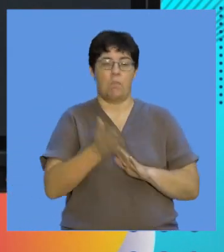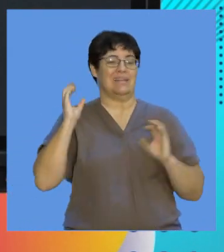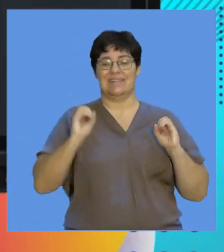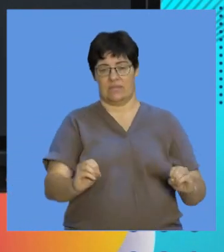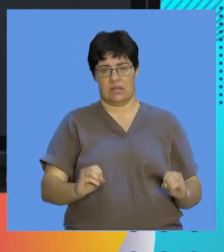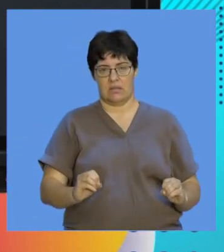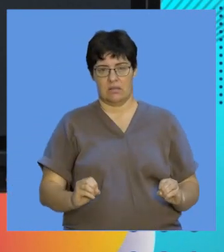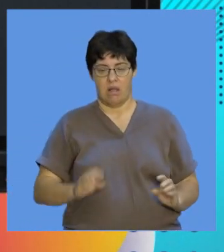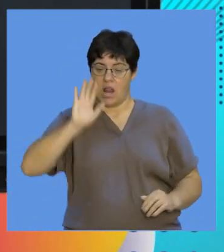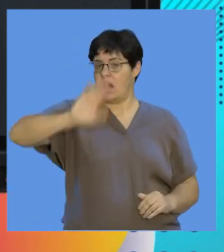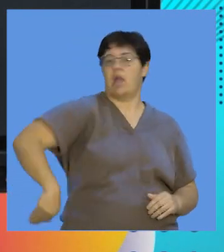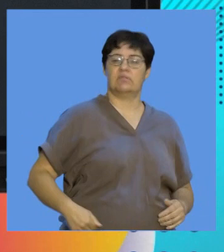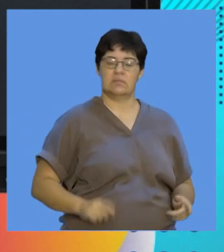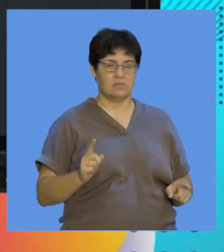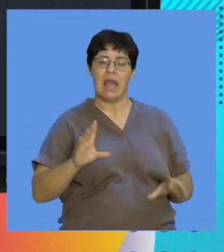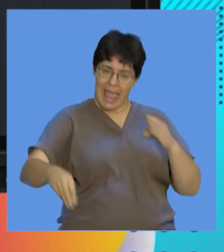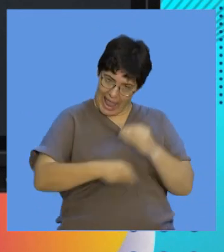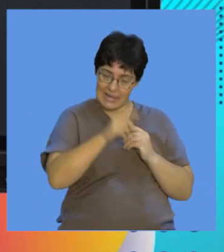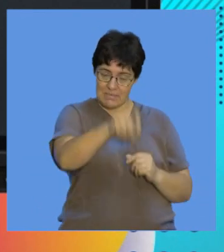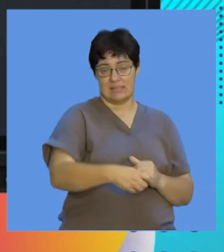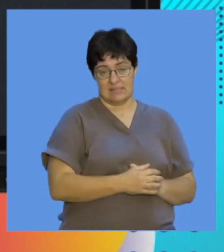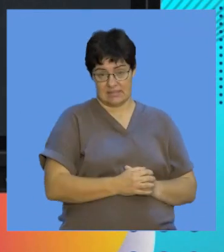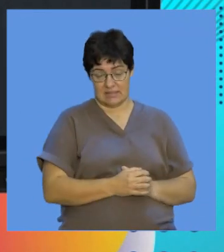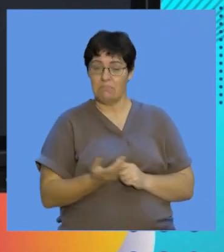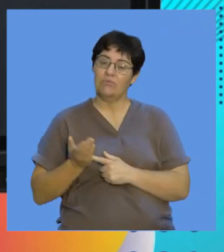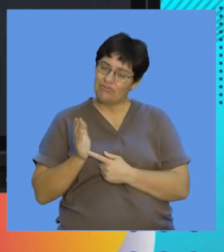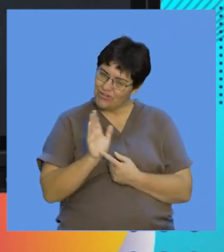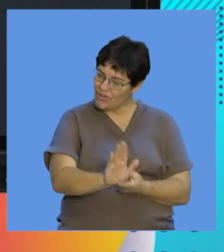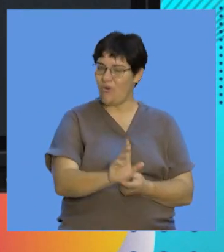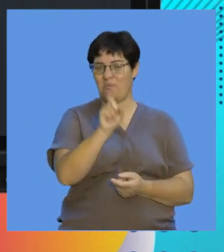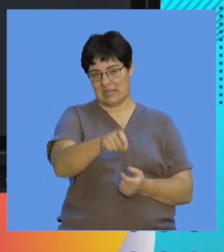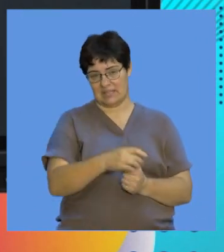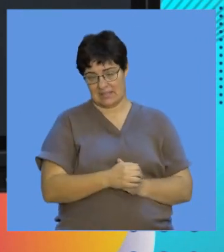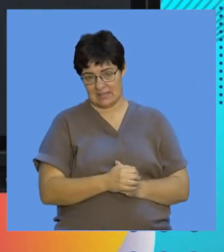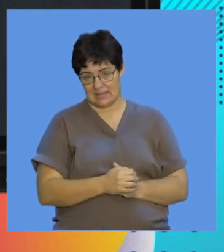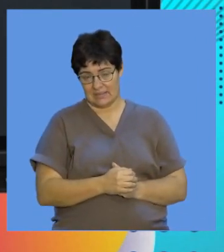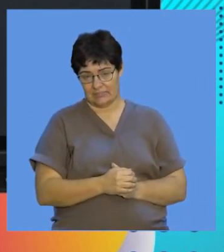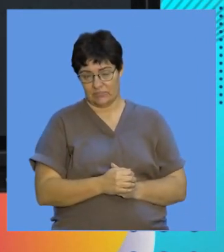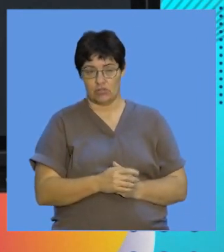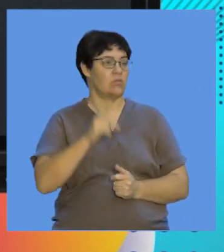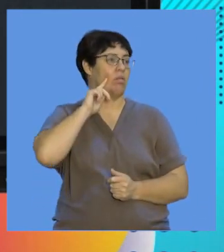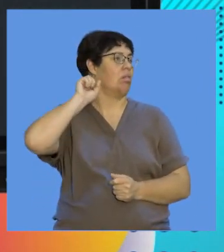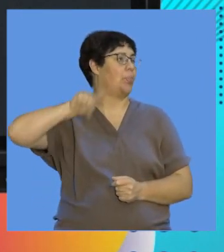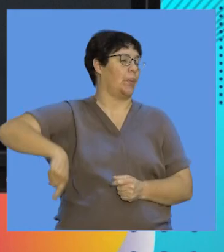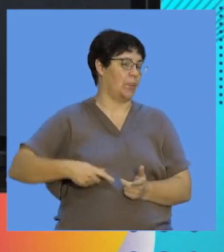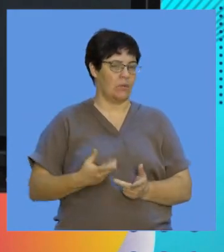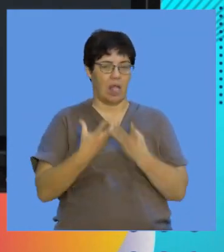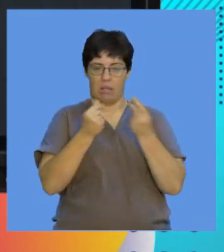can't leave it out the equation. You have to show it to me. All right? It can't just disappear.